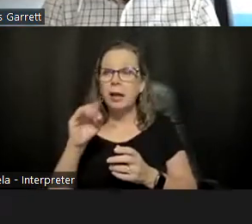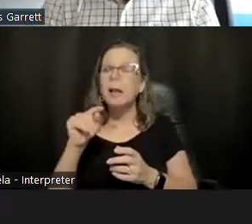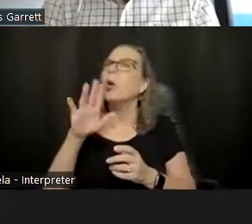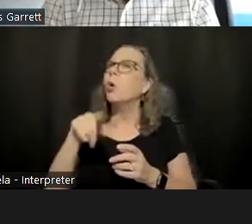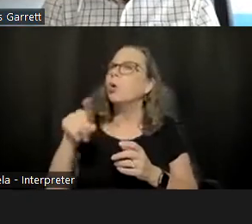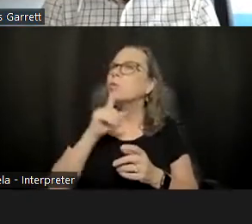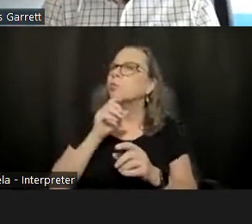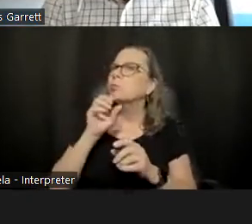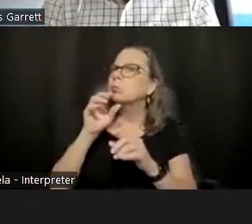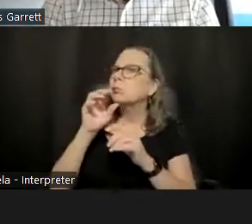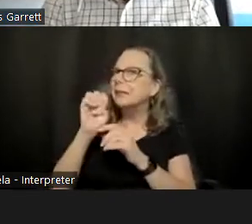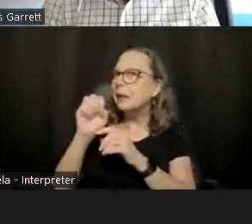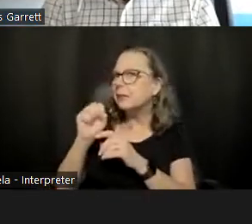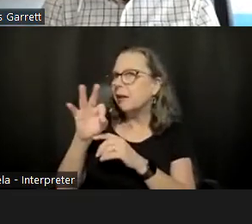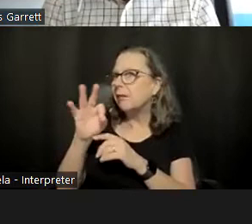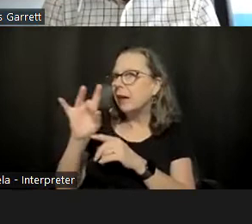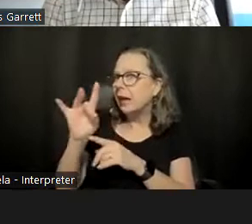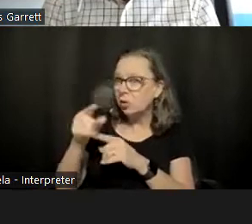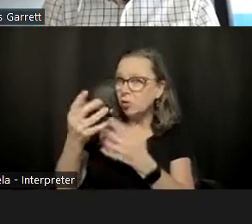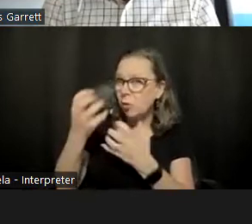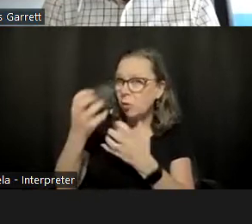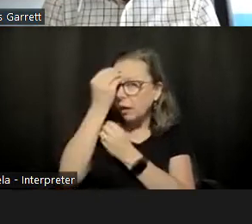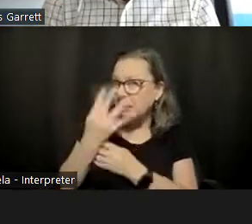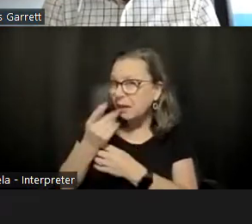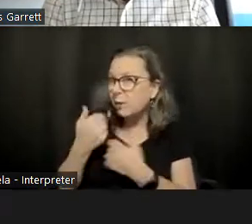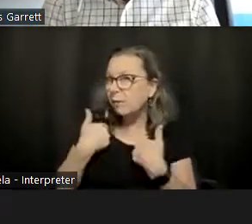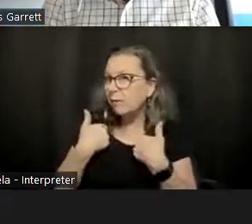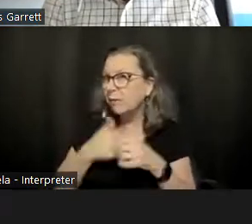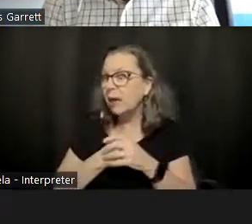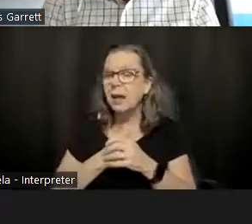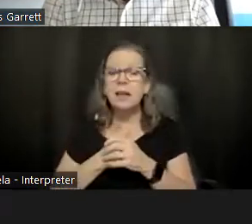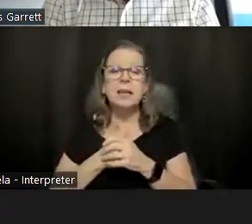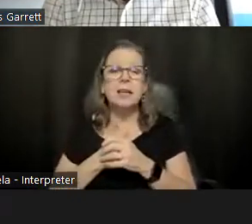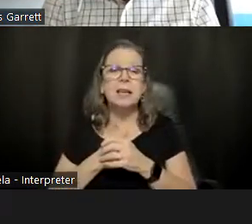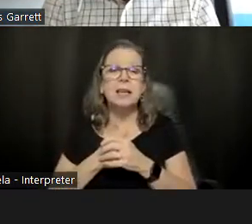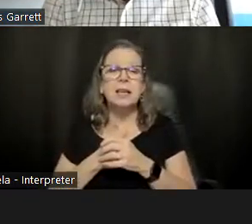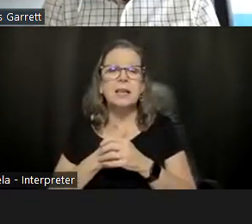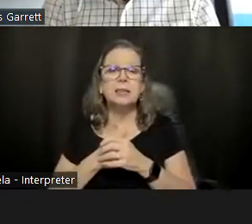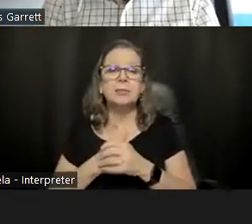ESF8. Janet, do you want to give us any updates?